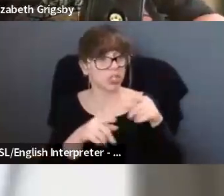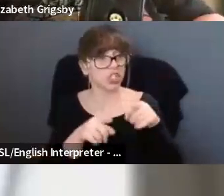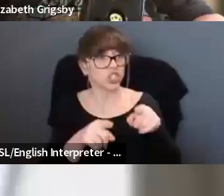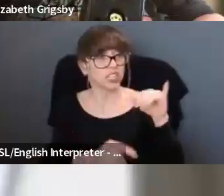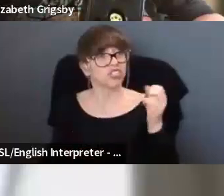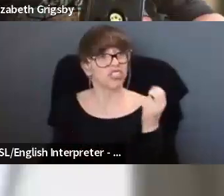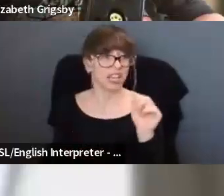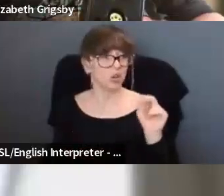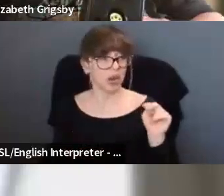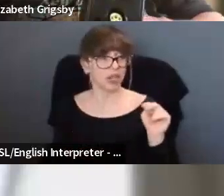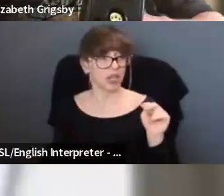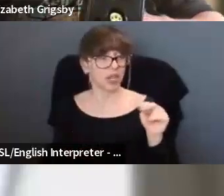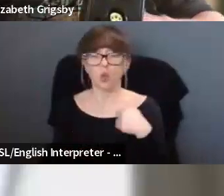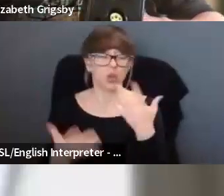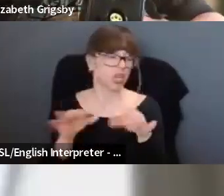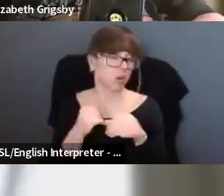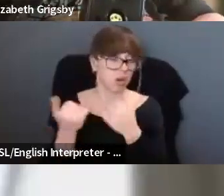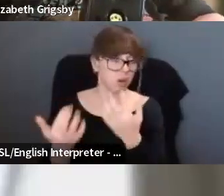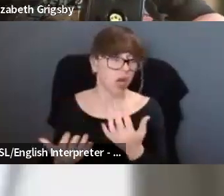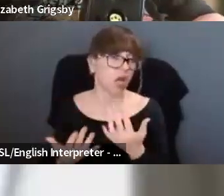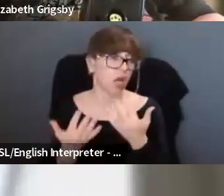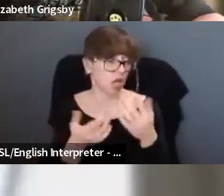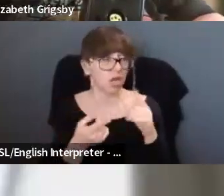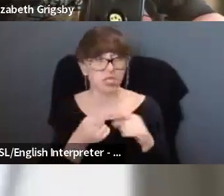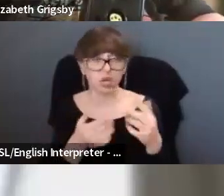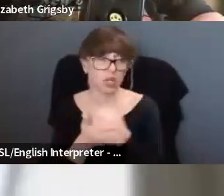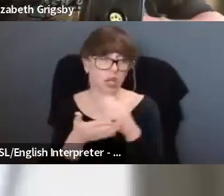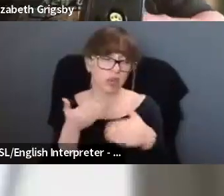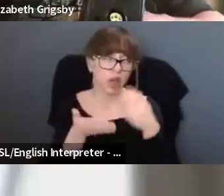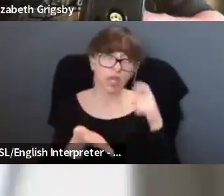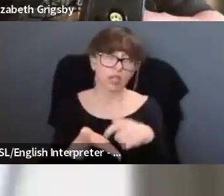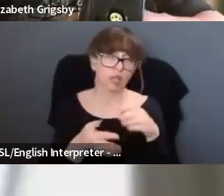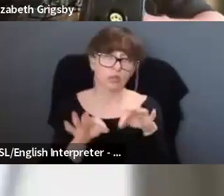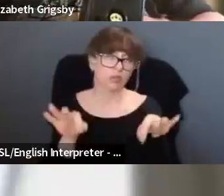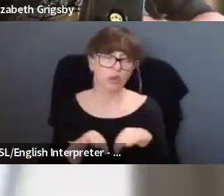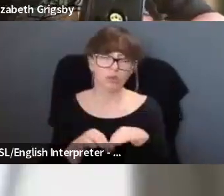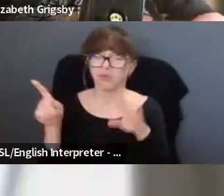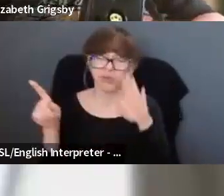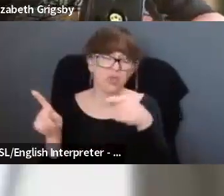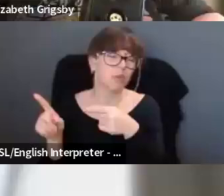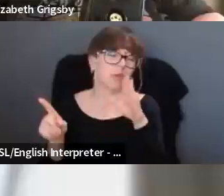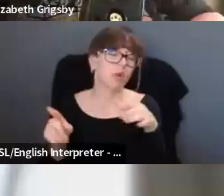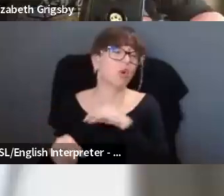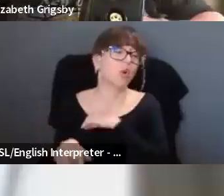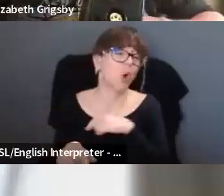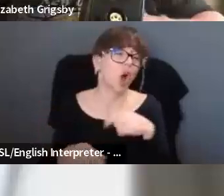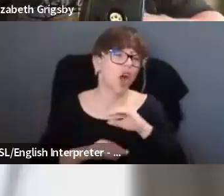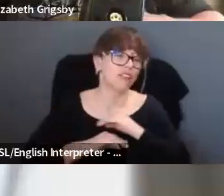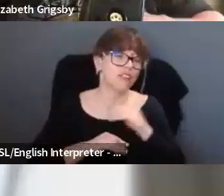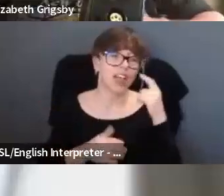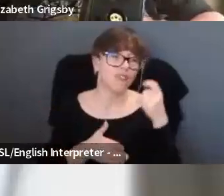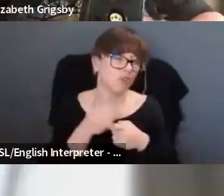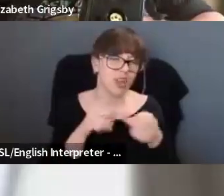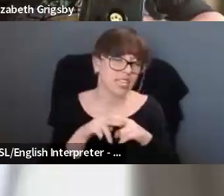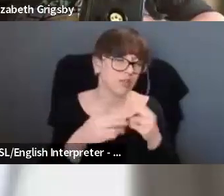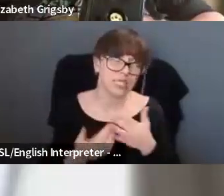Rather than waiting till we have everything with the acknowledgement forms, because we know the vendors are going to qualify for the rate increases. And so